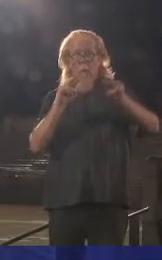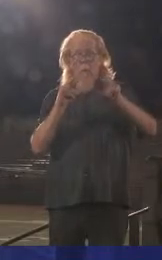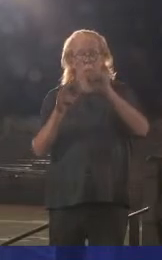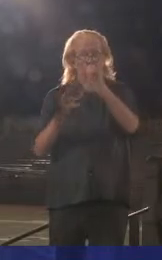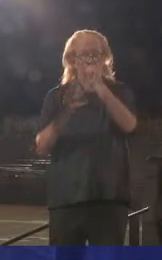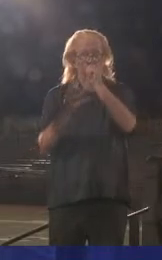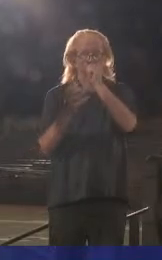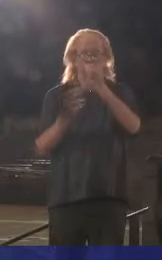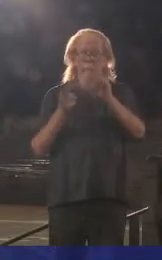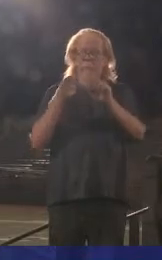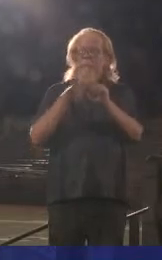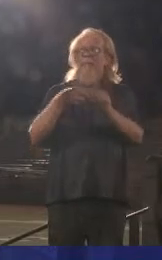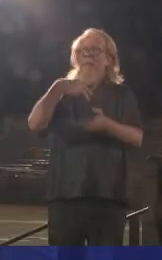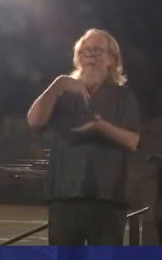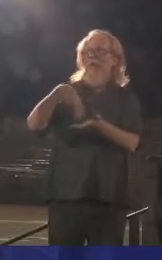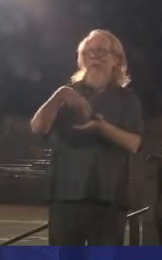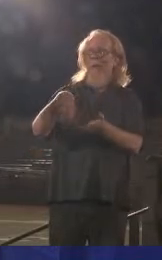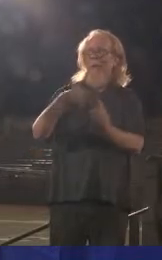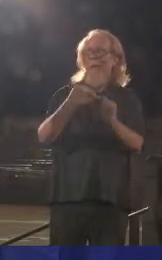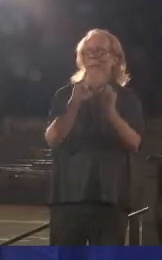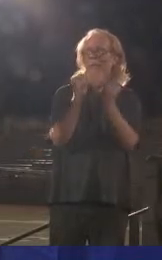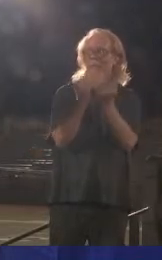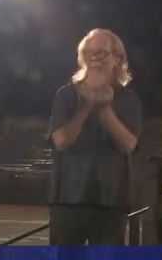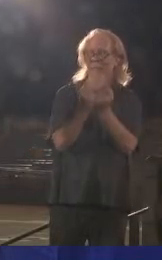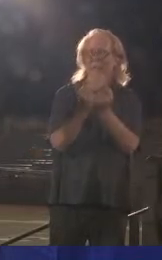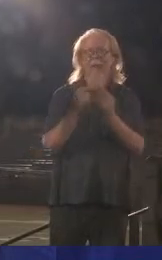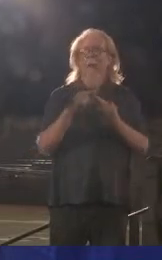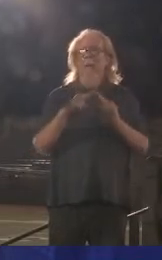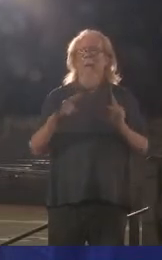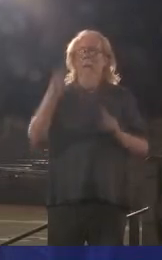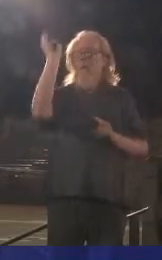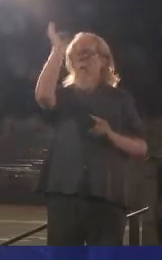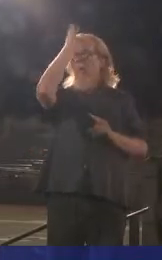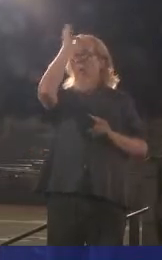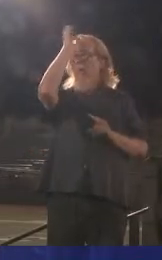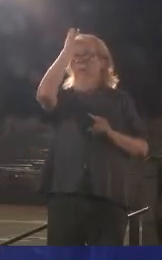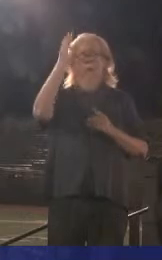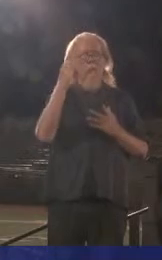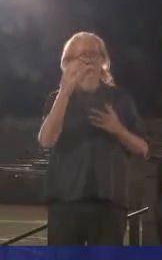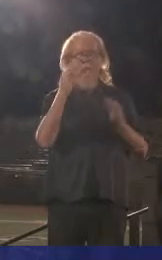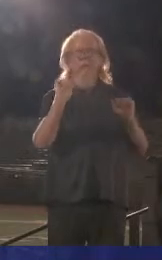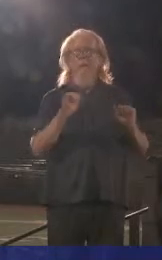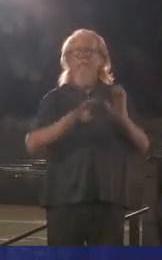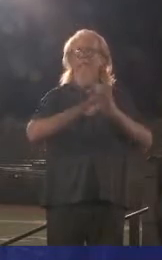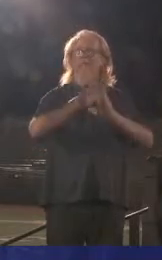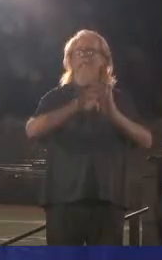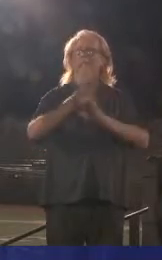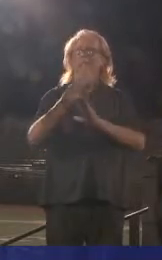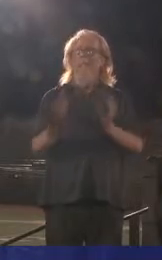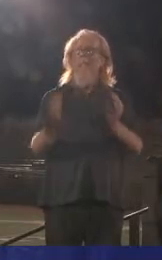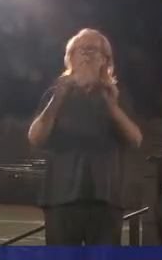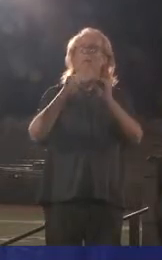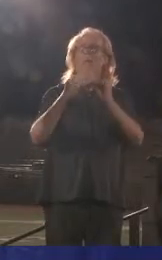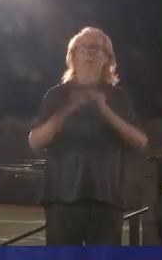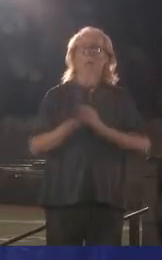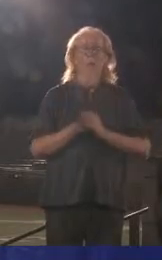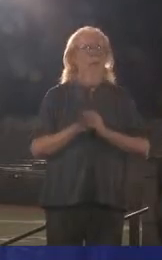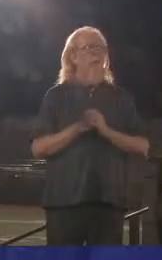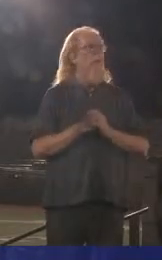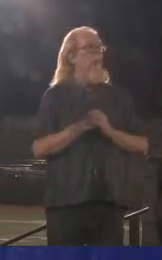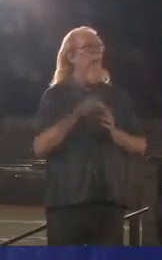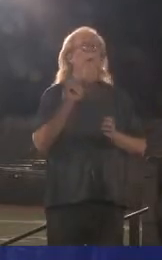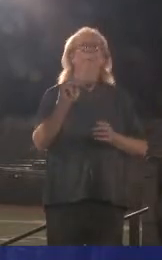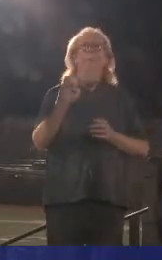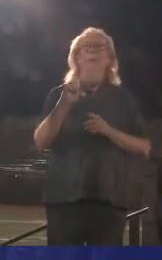Highlands Brigade dance team, but she had no idea that she would accomplish so much more. Nalania